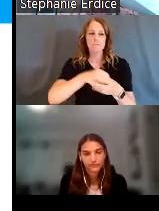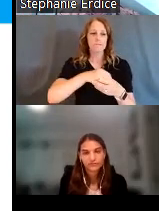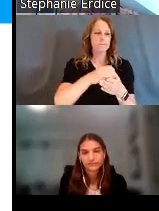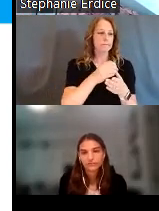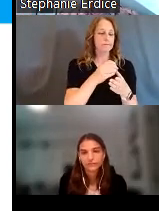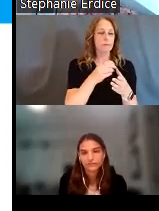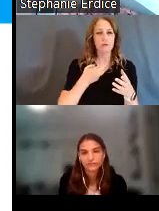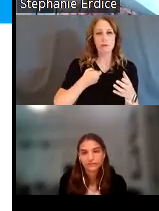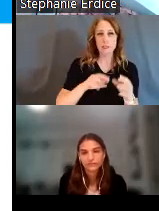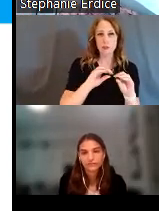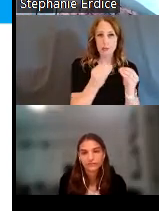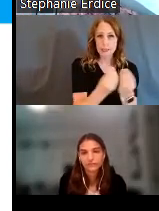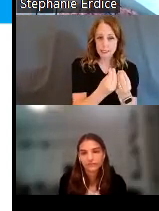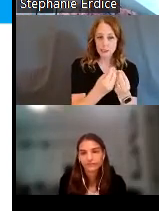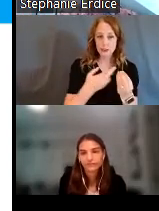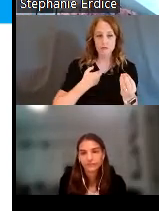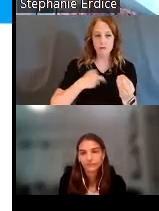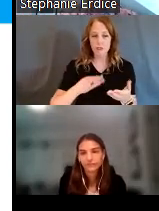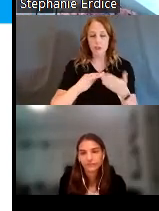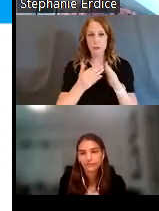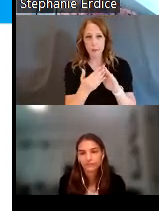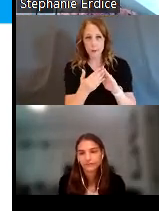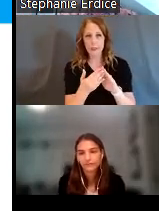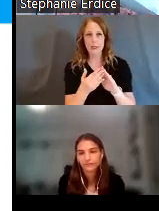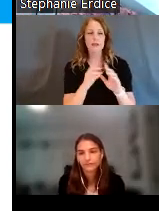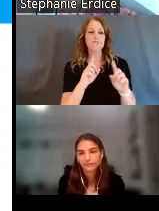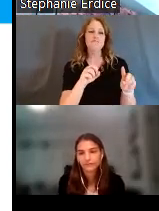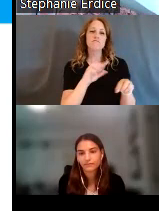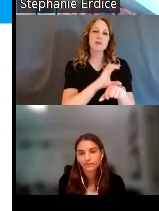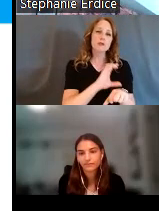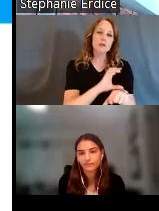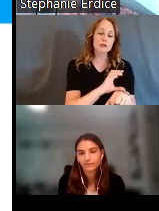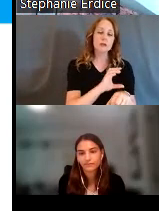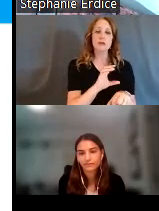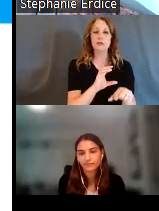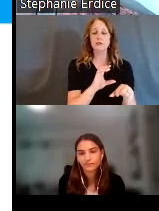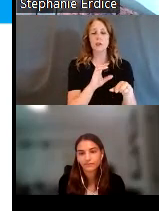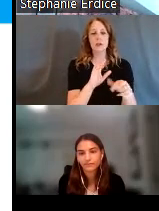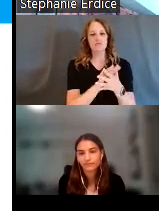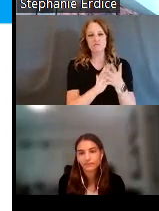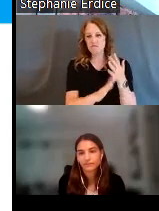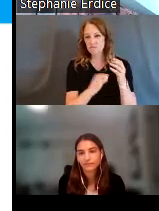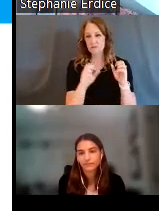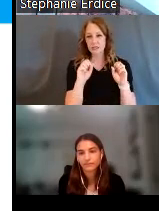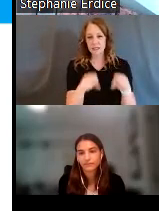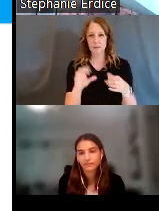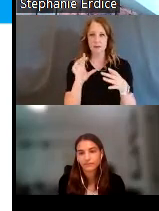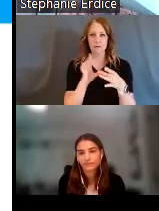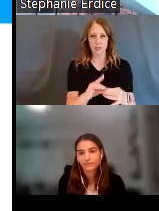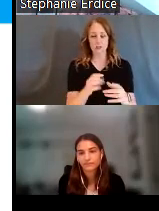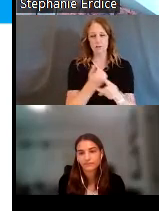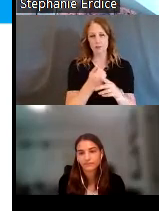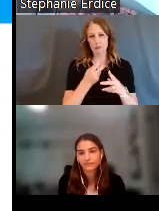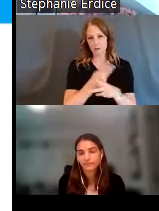religious organization or a religious community, attending church regularly. All of those things can play into self-care for your